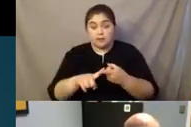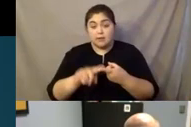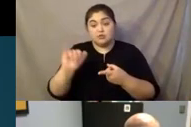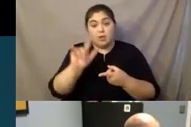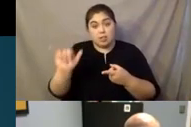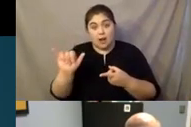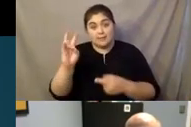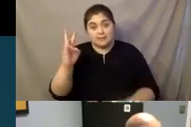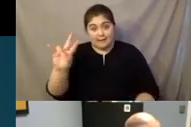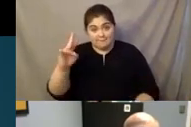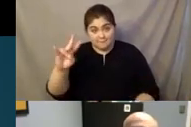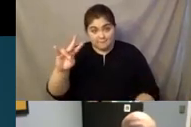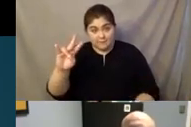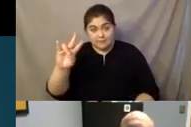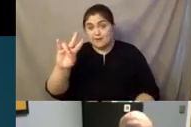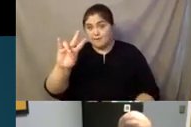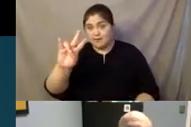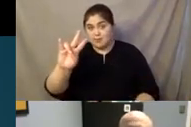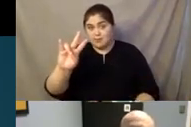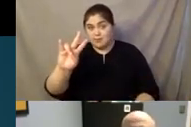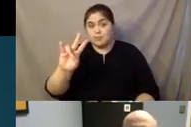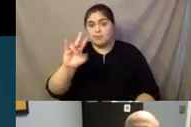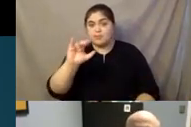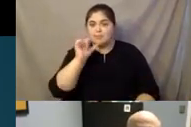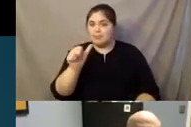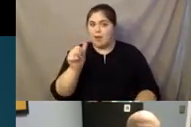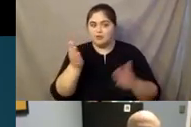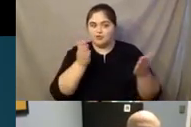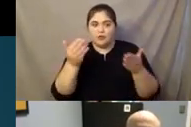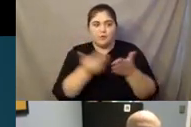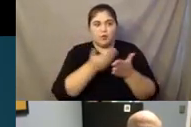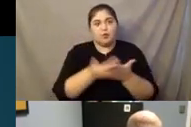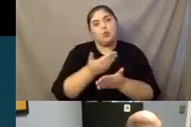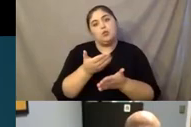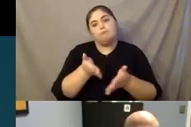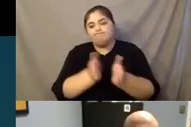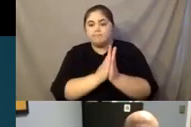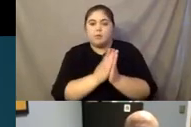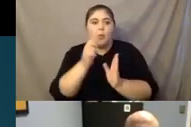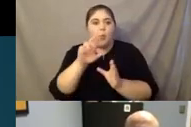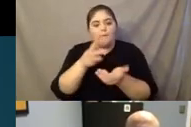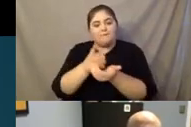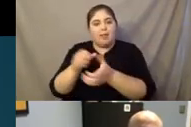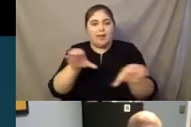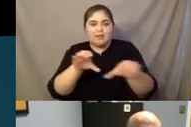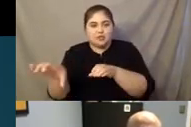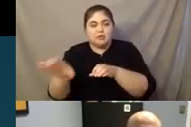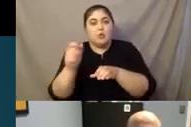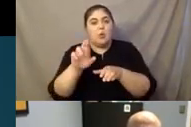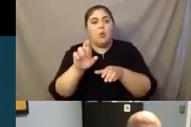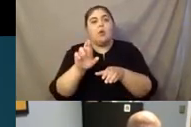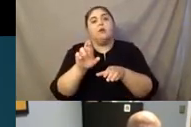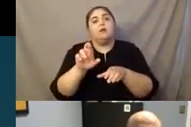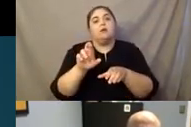7th, they really couldn't serve any new summons or file those actions or subpoena or summons on